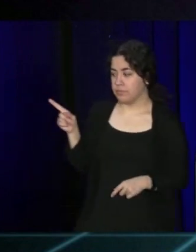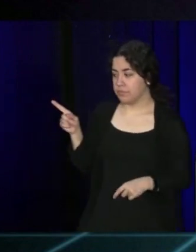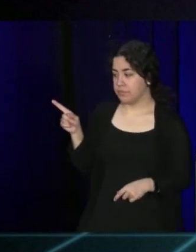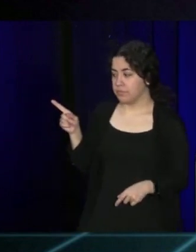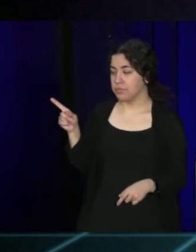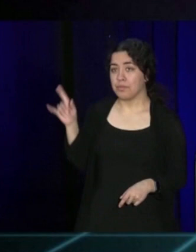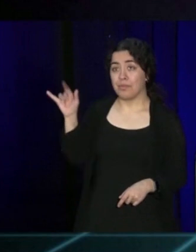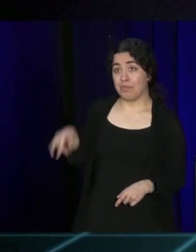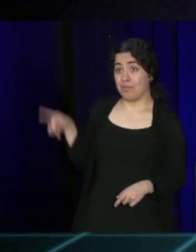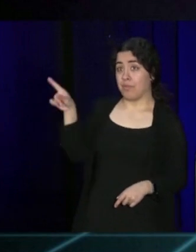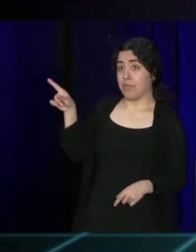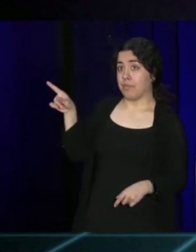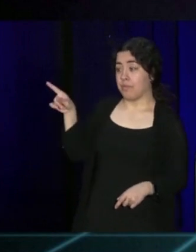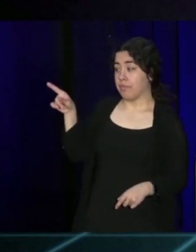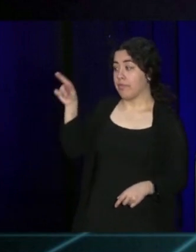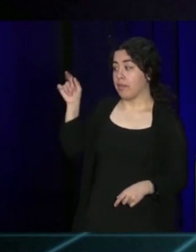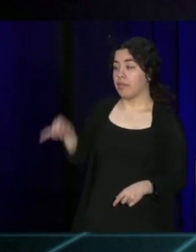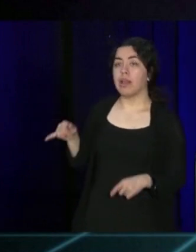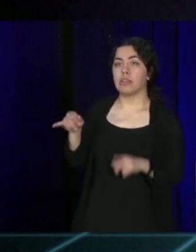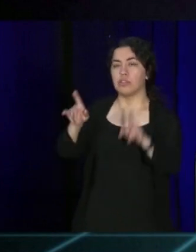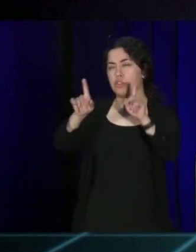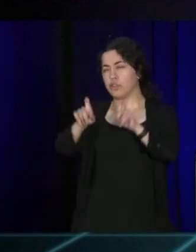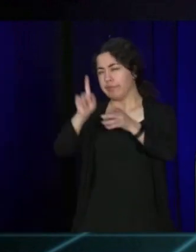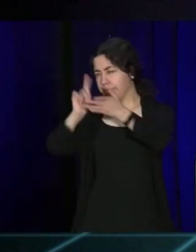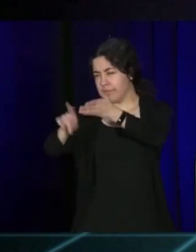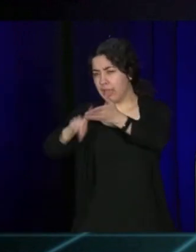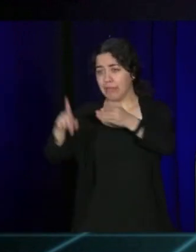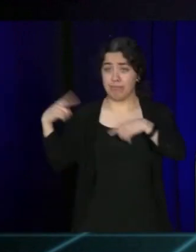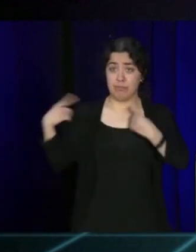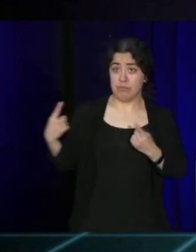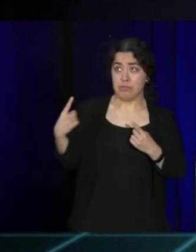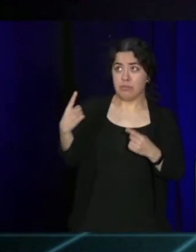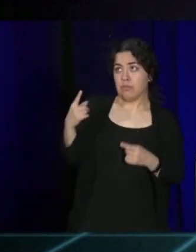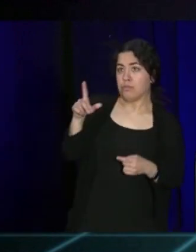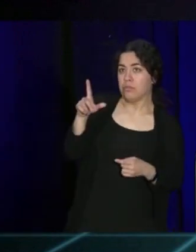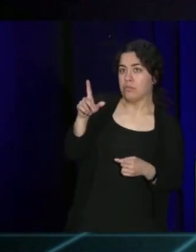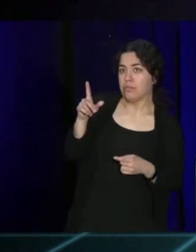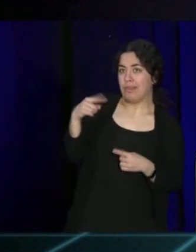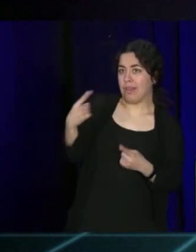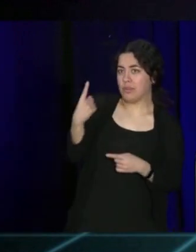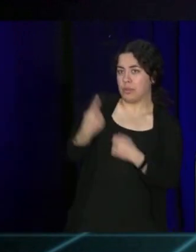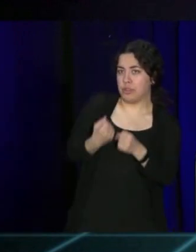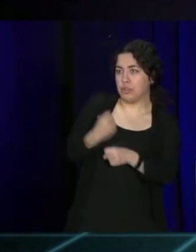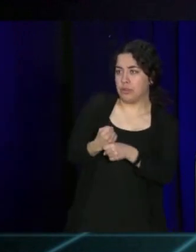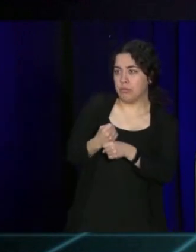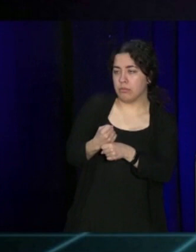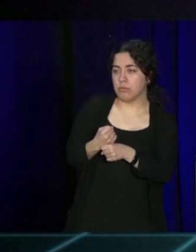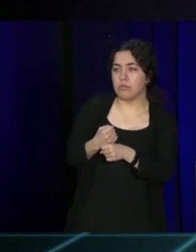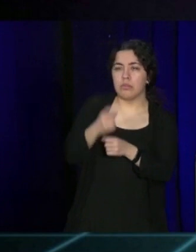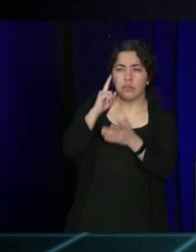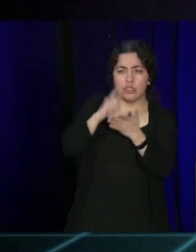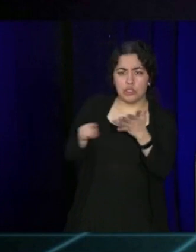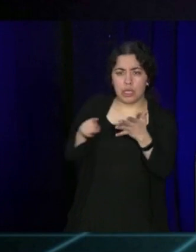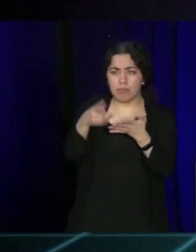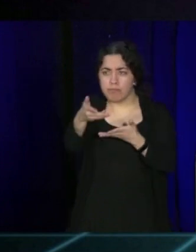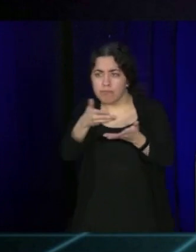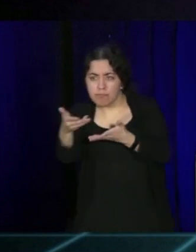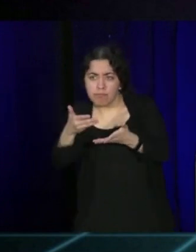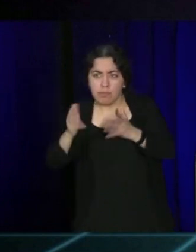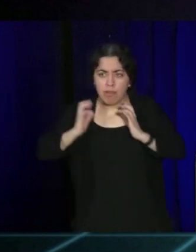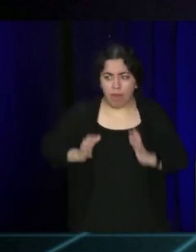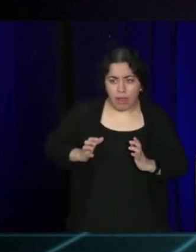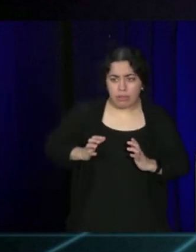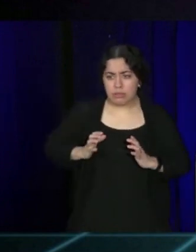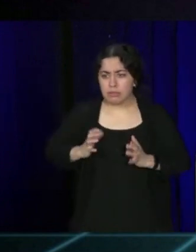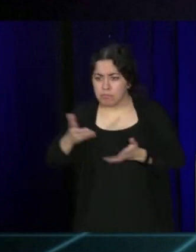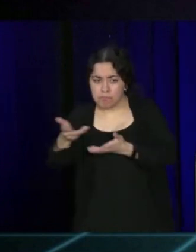the Netlify survey from the last year, and where they would check with clients and etc. And